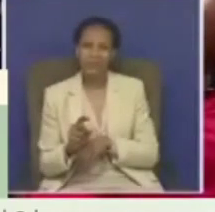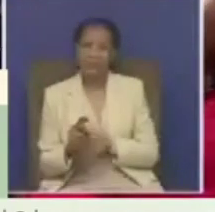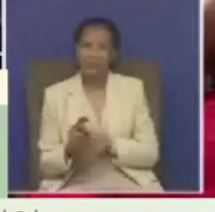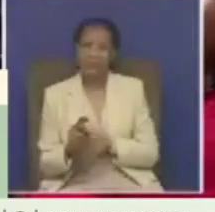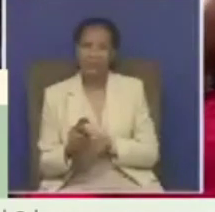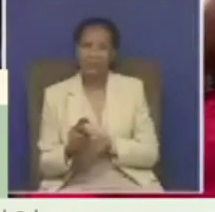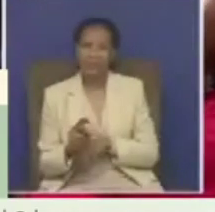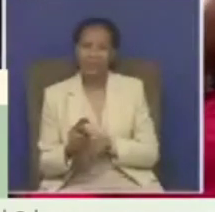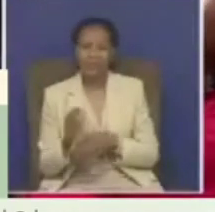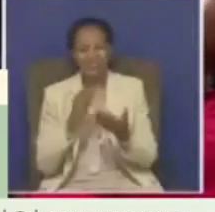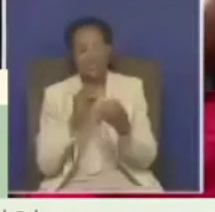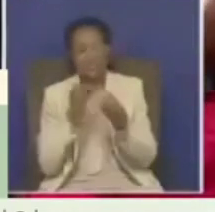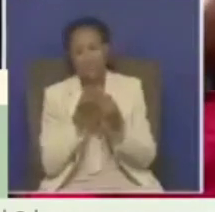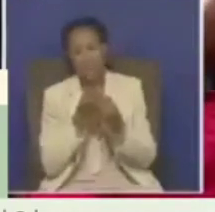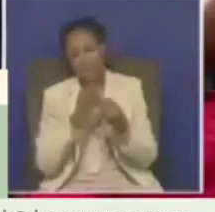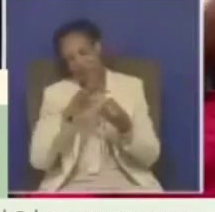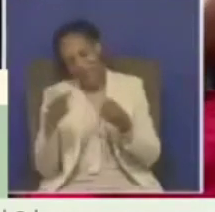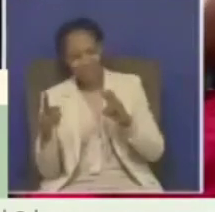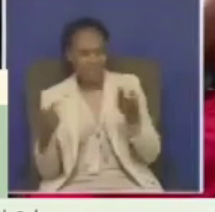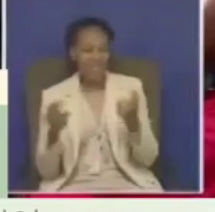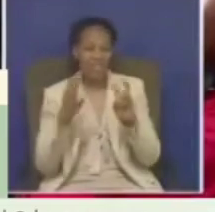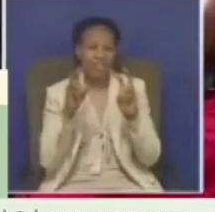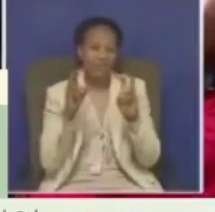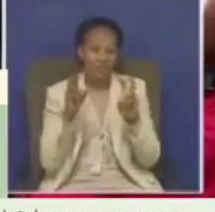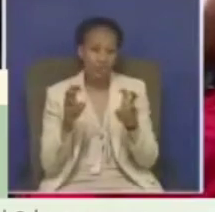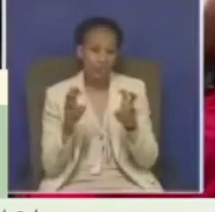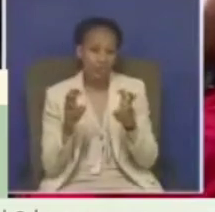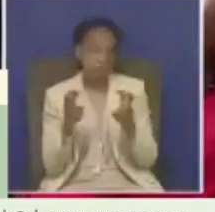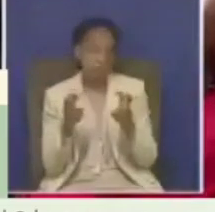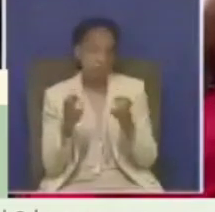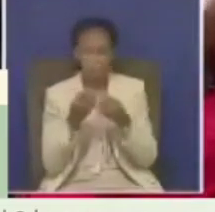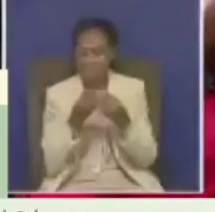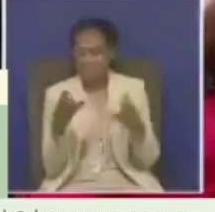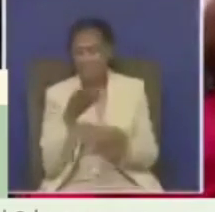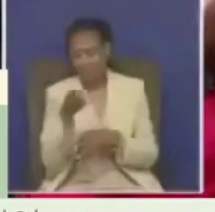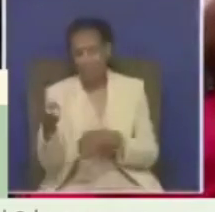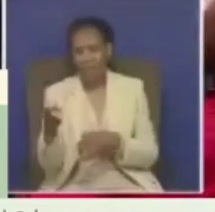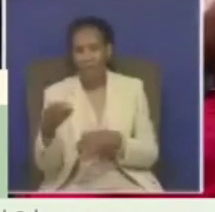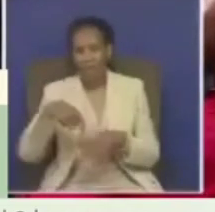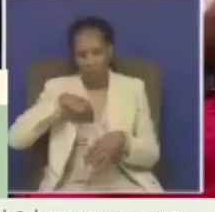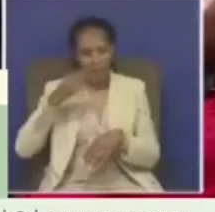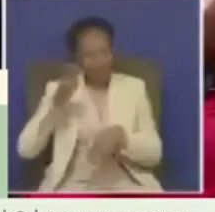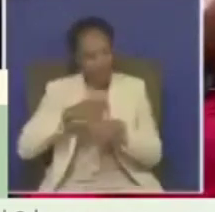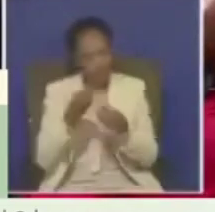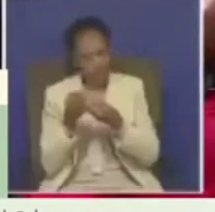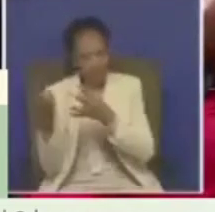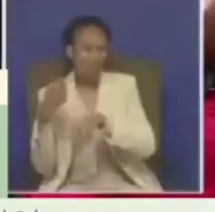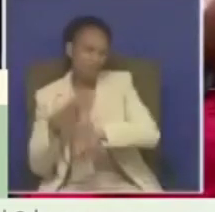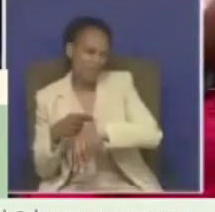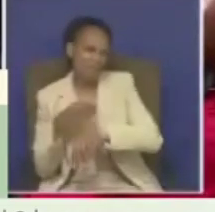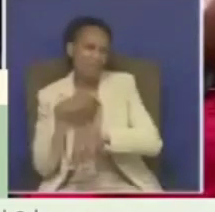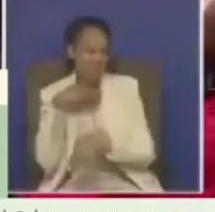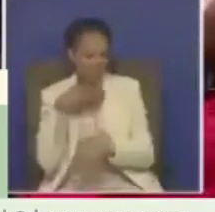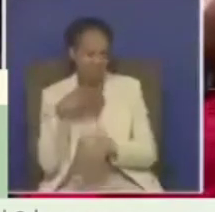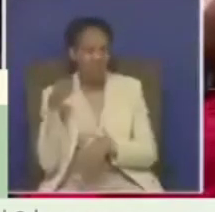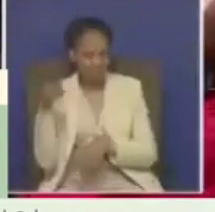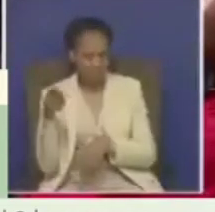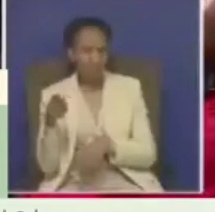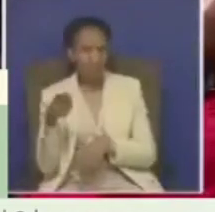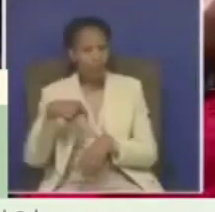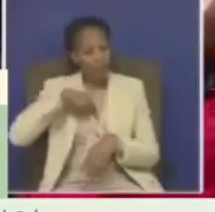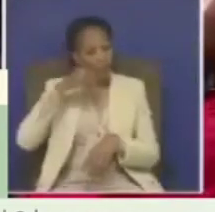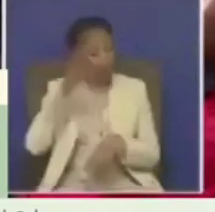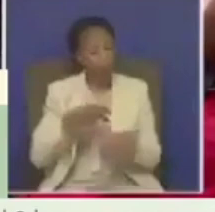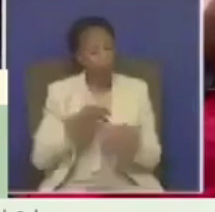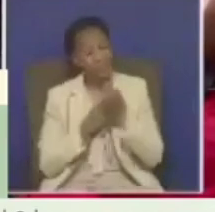not looked at. So if we can allow them the time to do the work that is necessary, then we shall